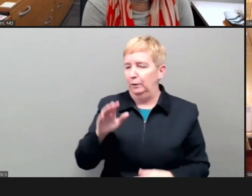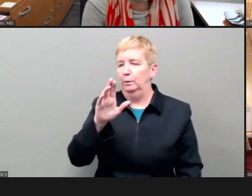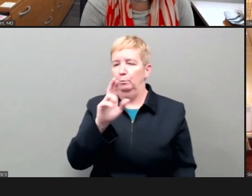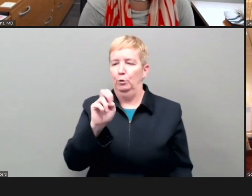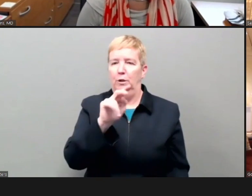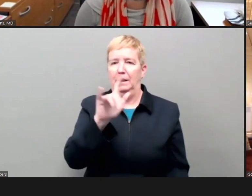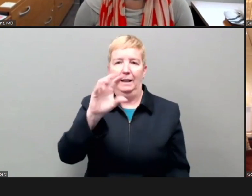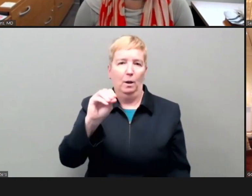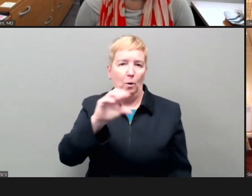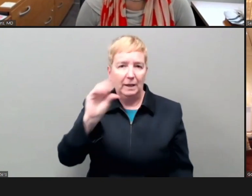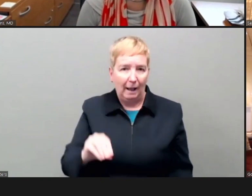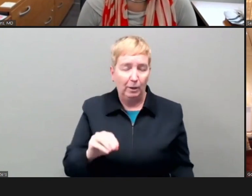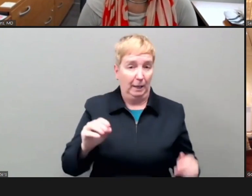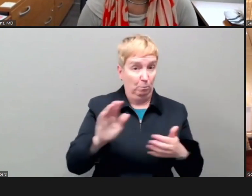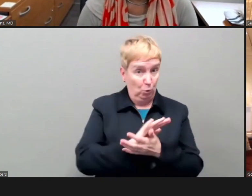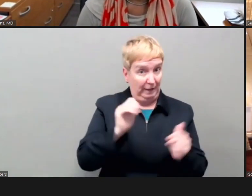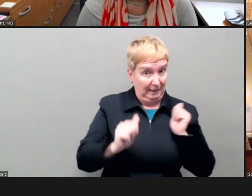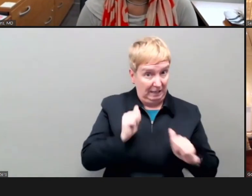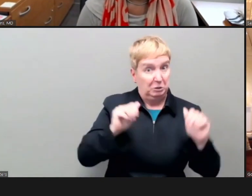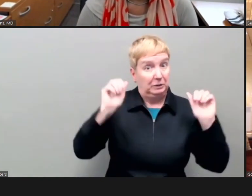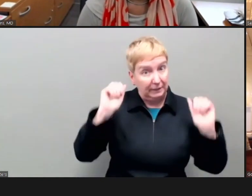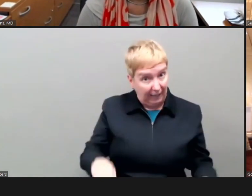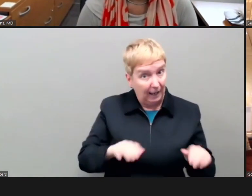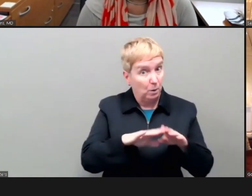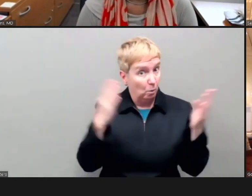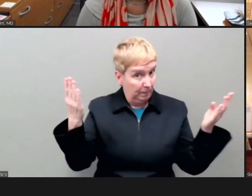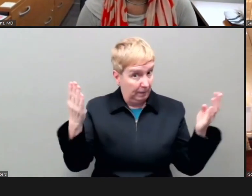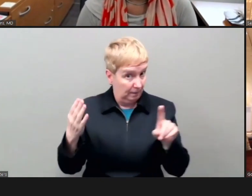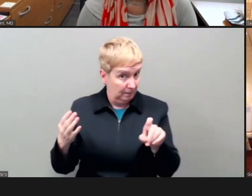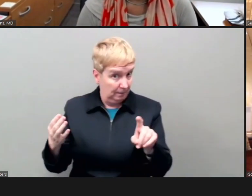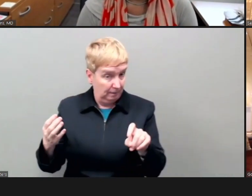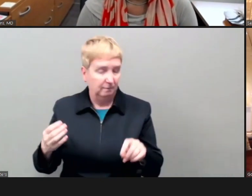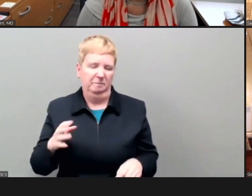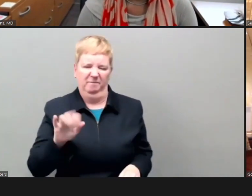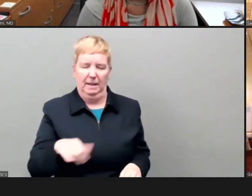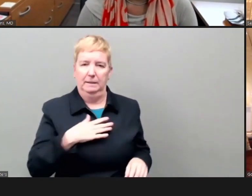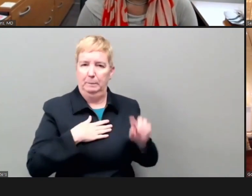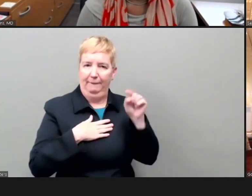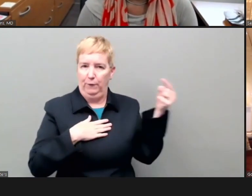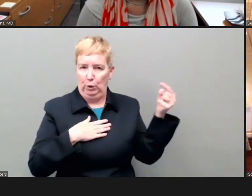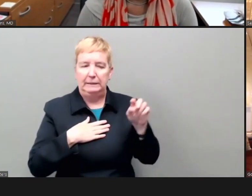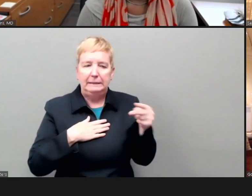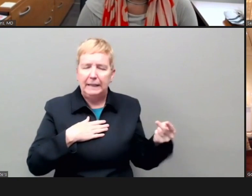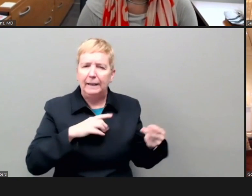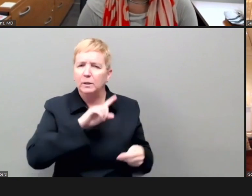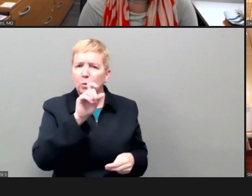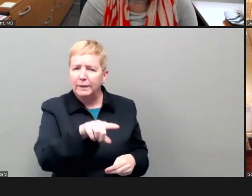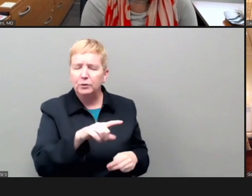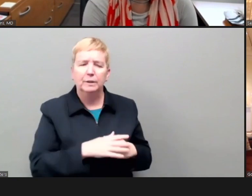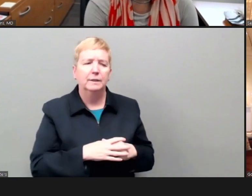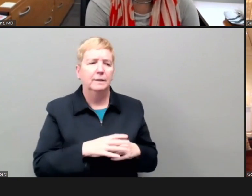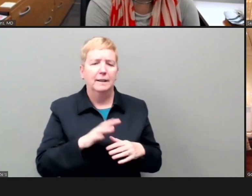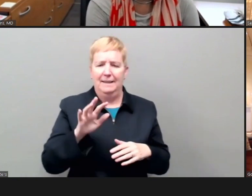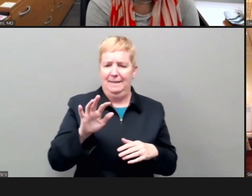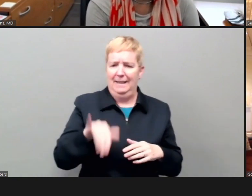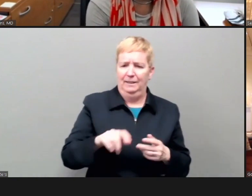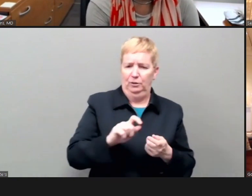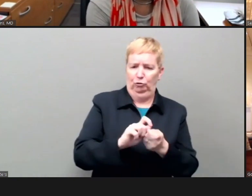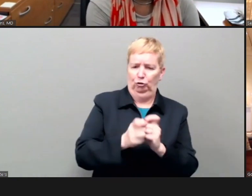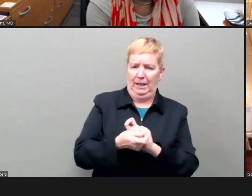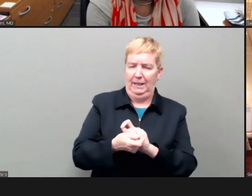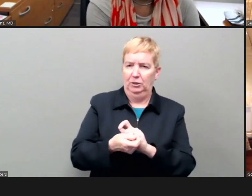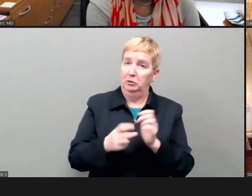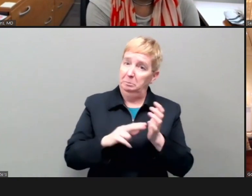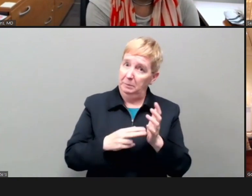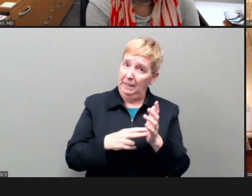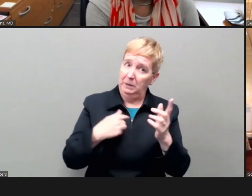able to finally reopen? One more quick question to add. Is kind of this change sort of an acknowledgement to some extent